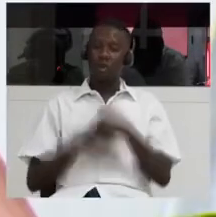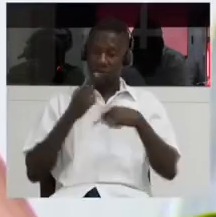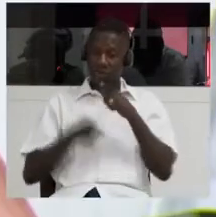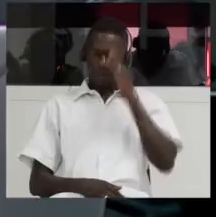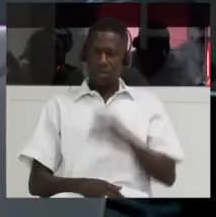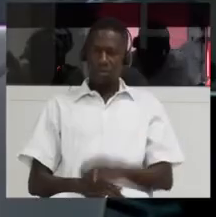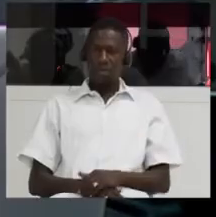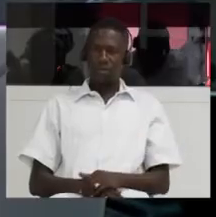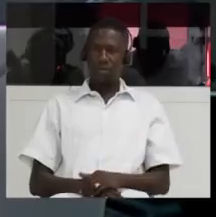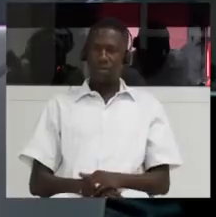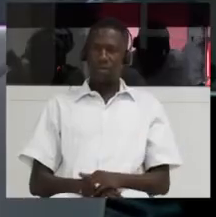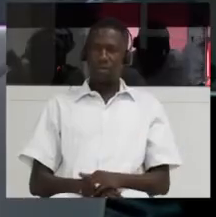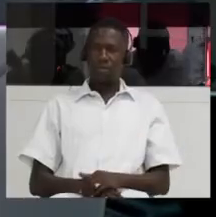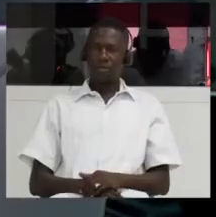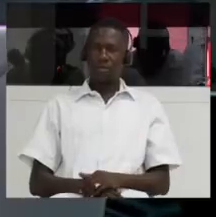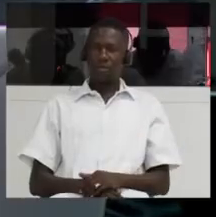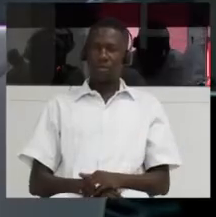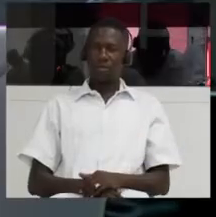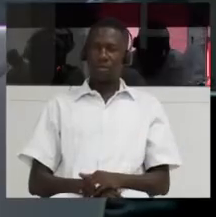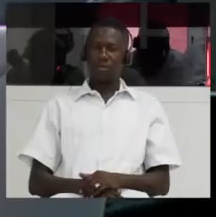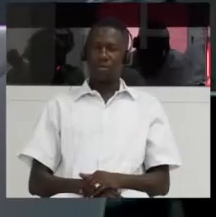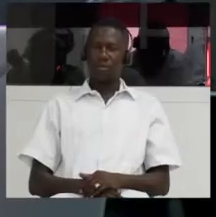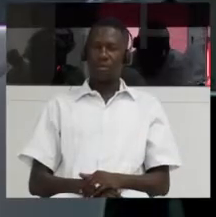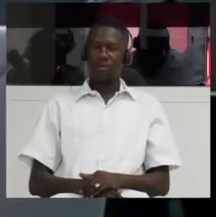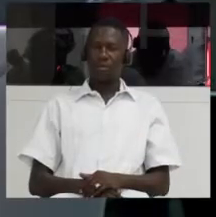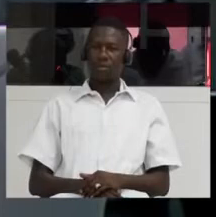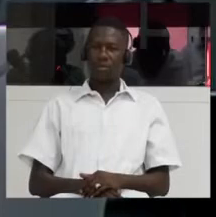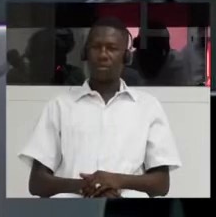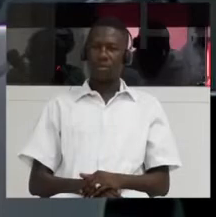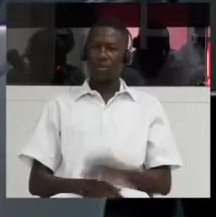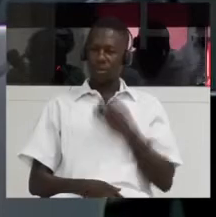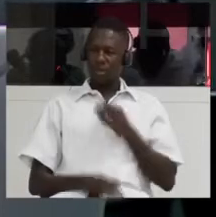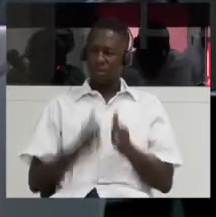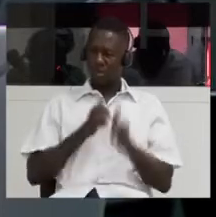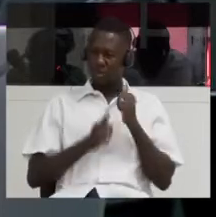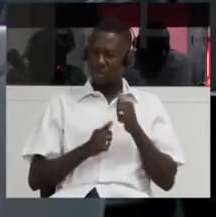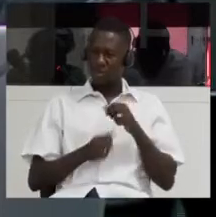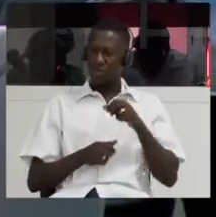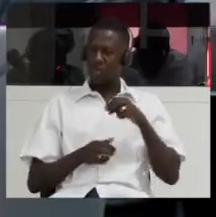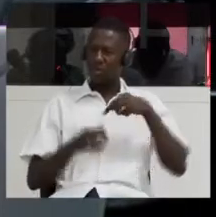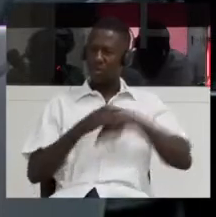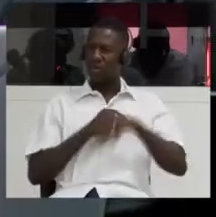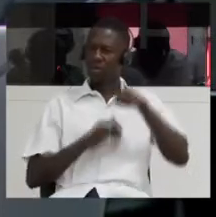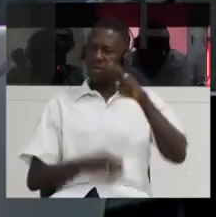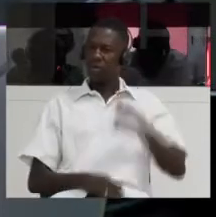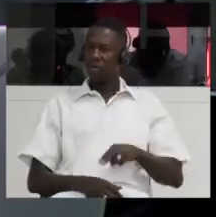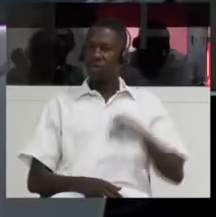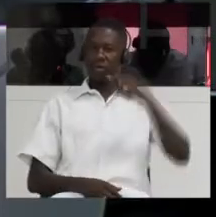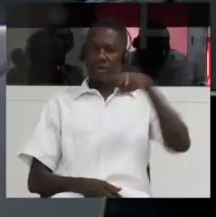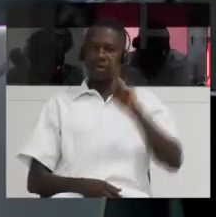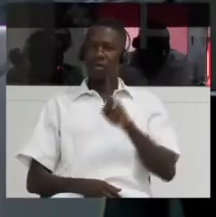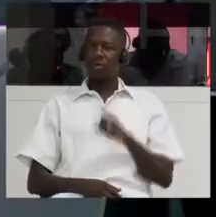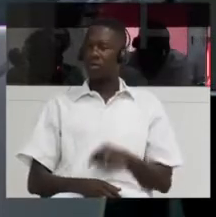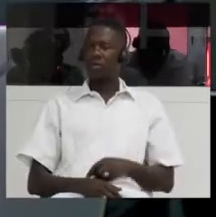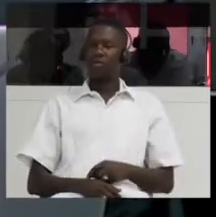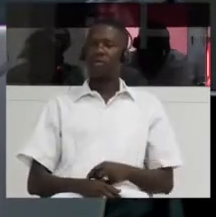Good. So now let's take you to November 11. Kindly tell us